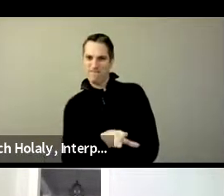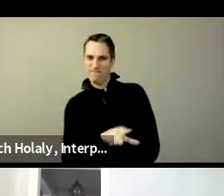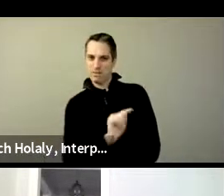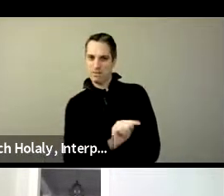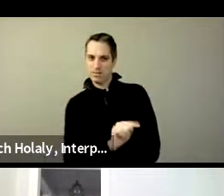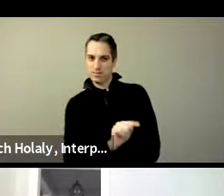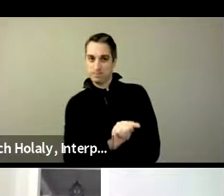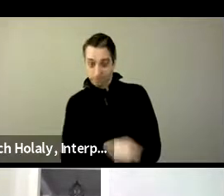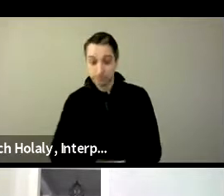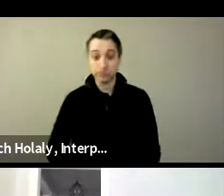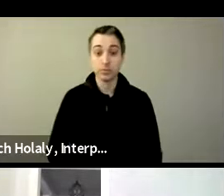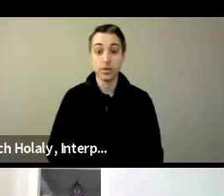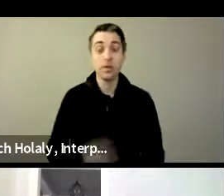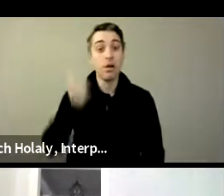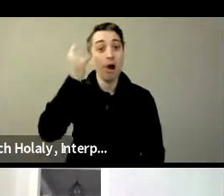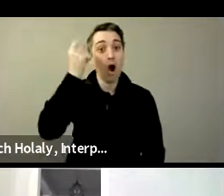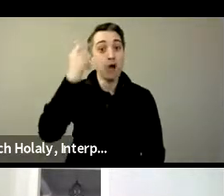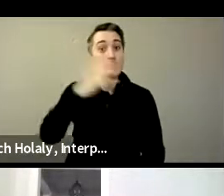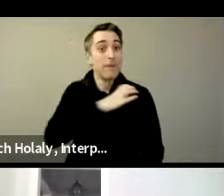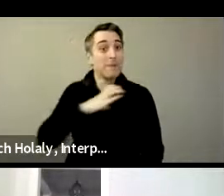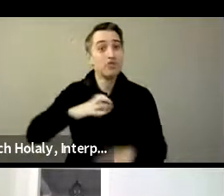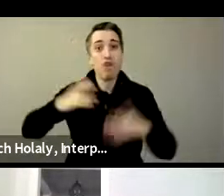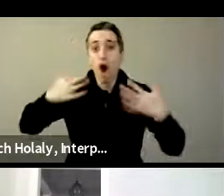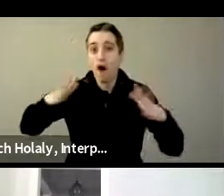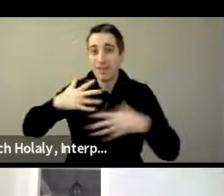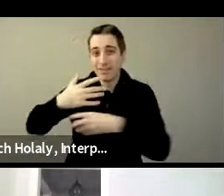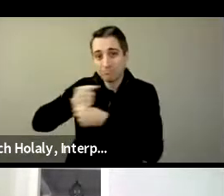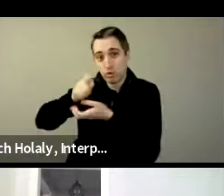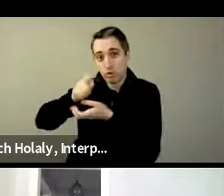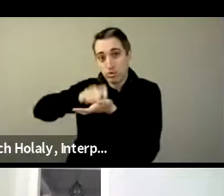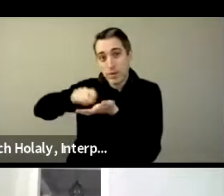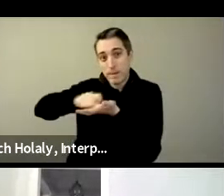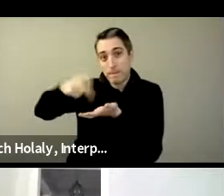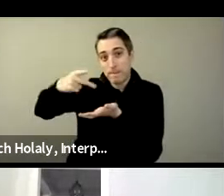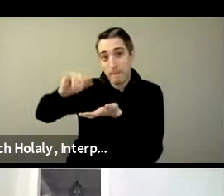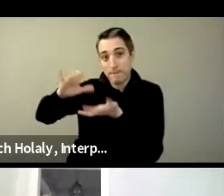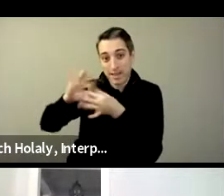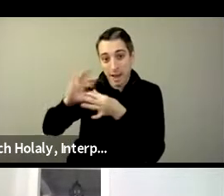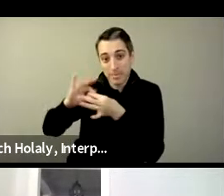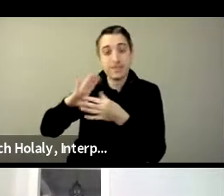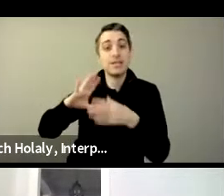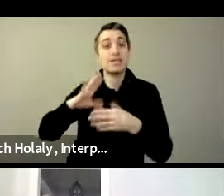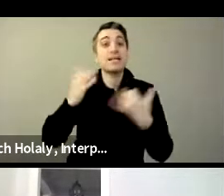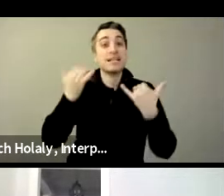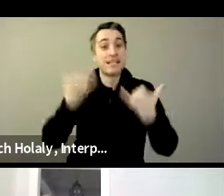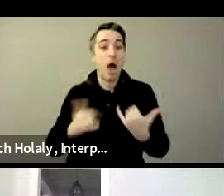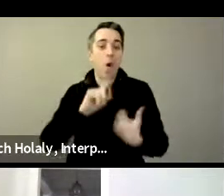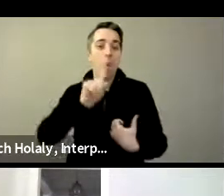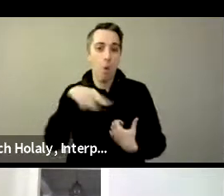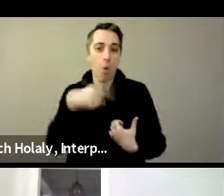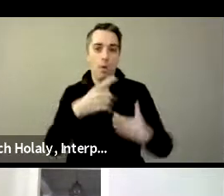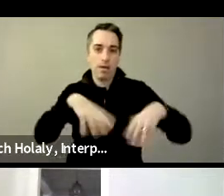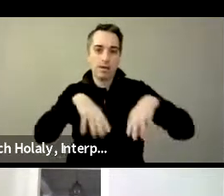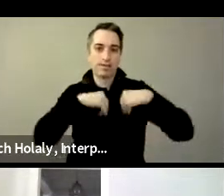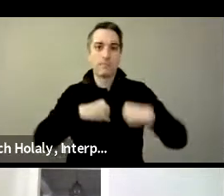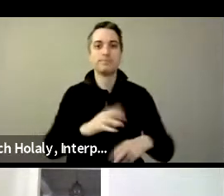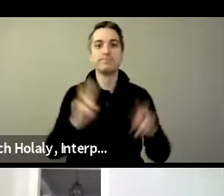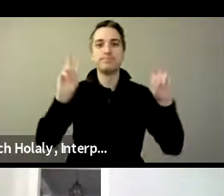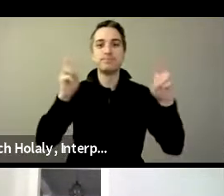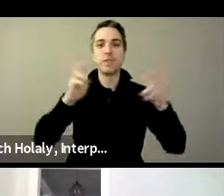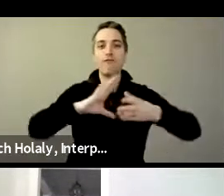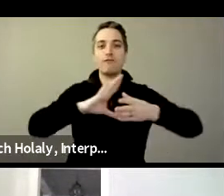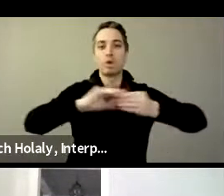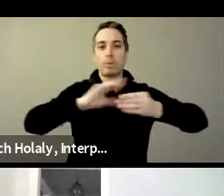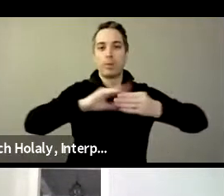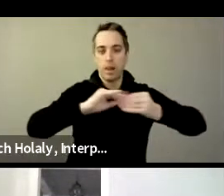screen. The commission has already received written public comments and will only be accepting verbal public comments during the meeting. If attendees wish